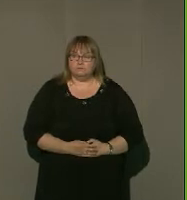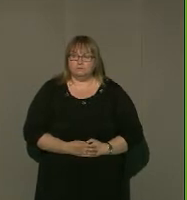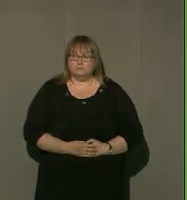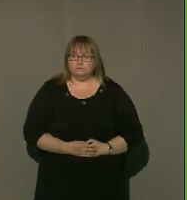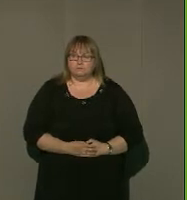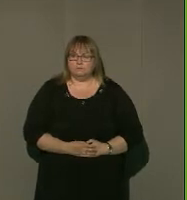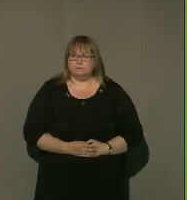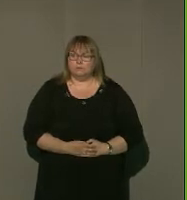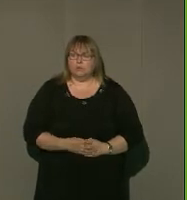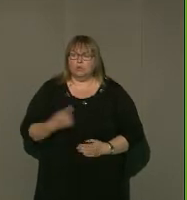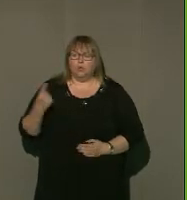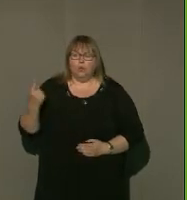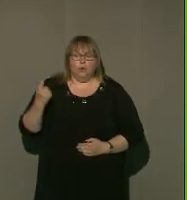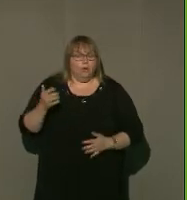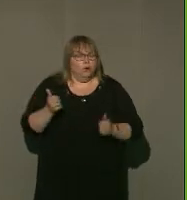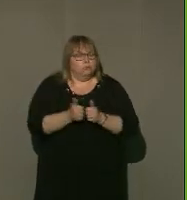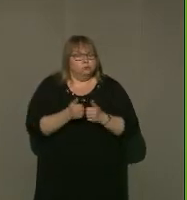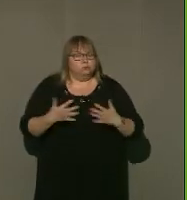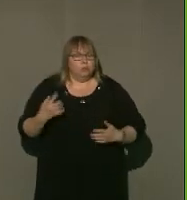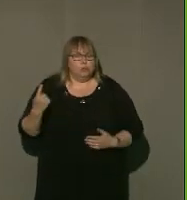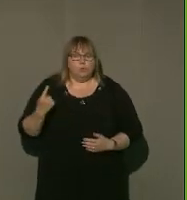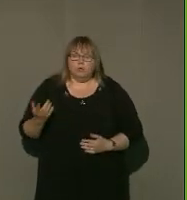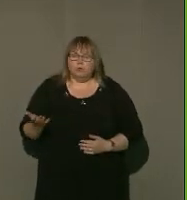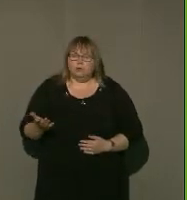Does somebody up there wish to speak against?